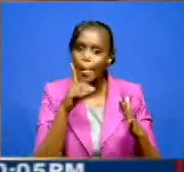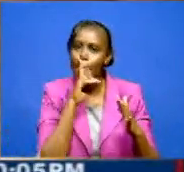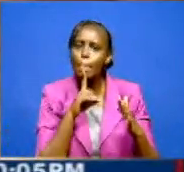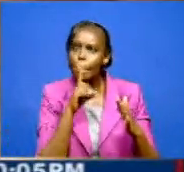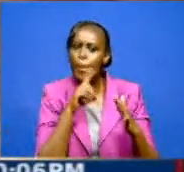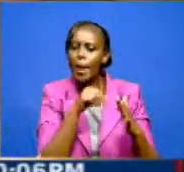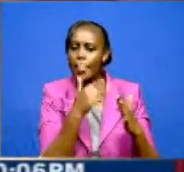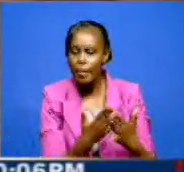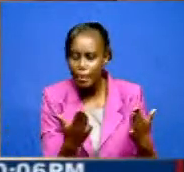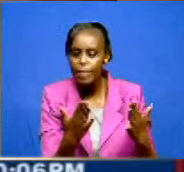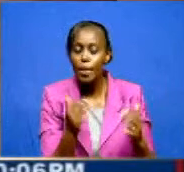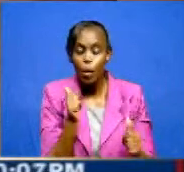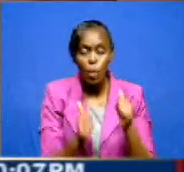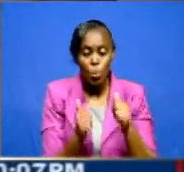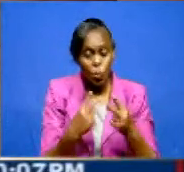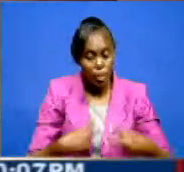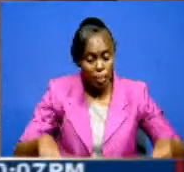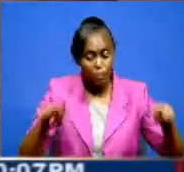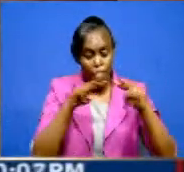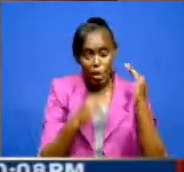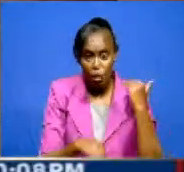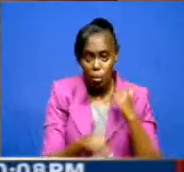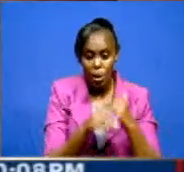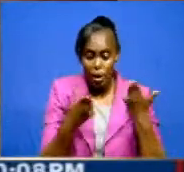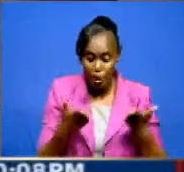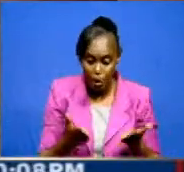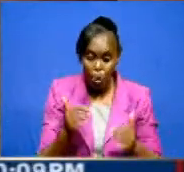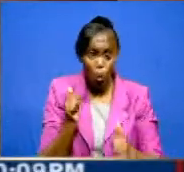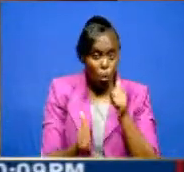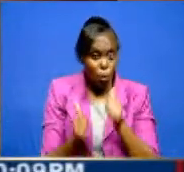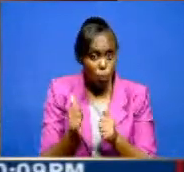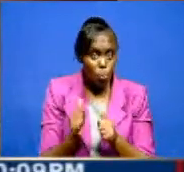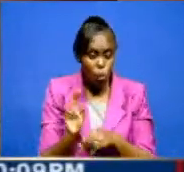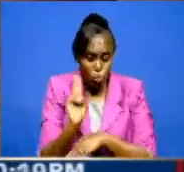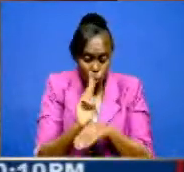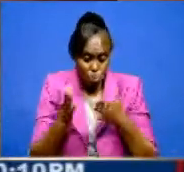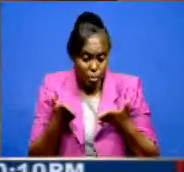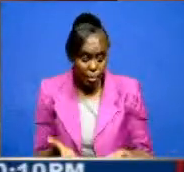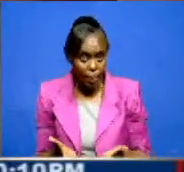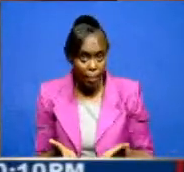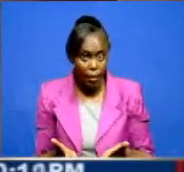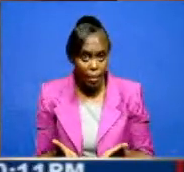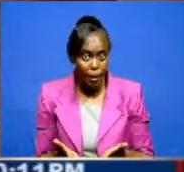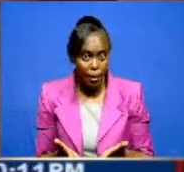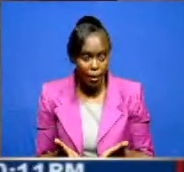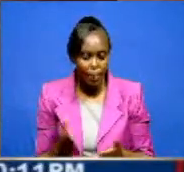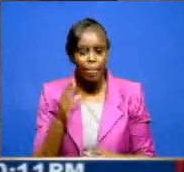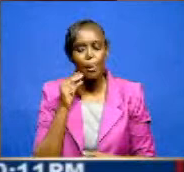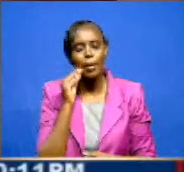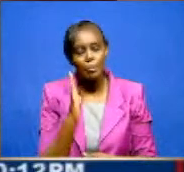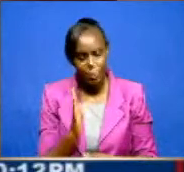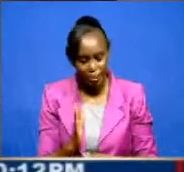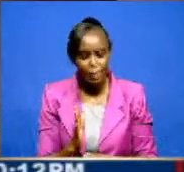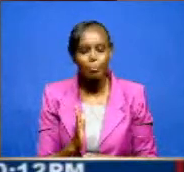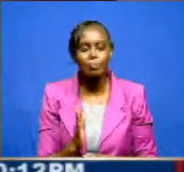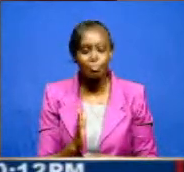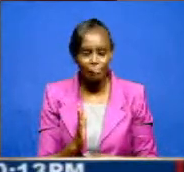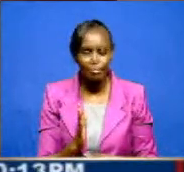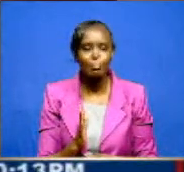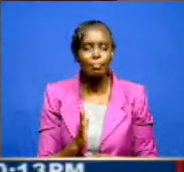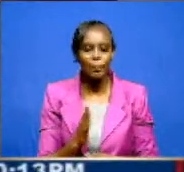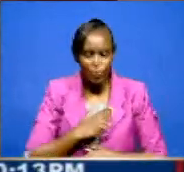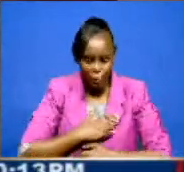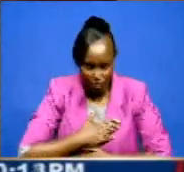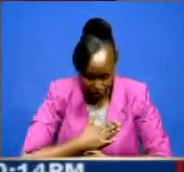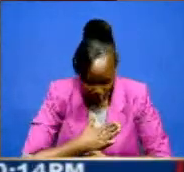other things which we value add here, which we will consume here? Mr. Speaker, Senator